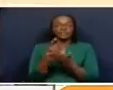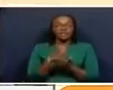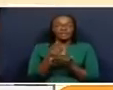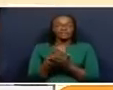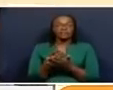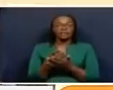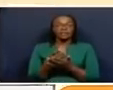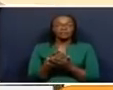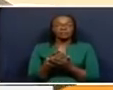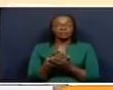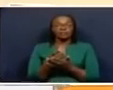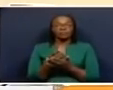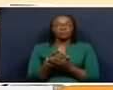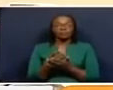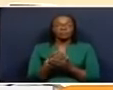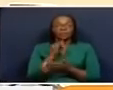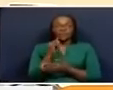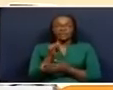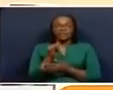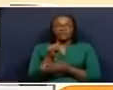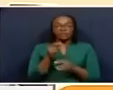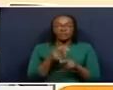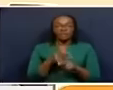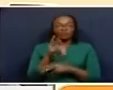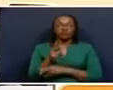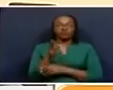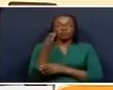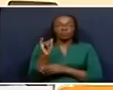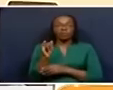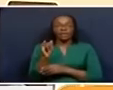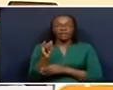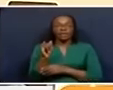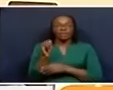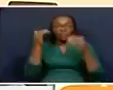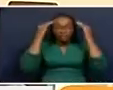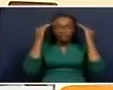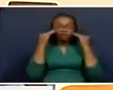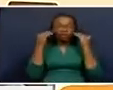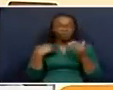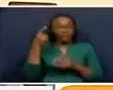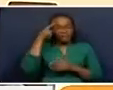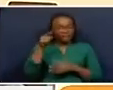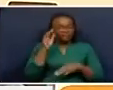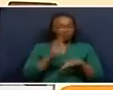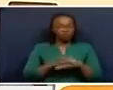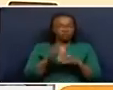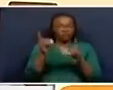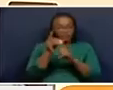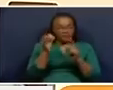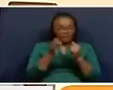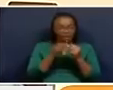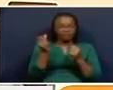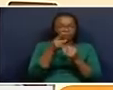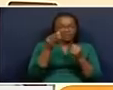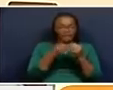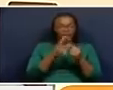transparency and openness has been dealt with by the courts. And I think that that is a good thing. Yeah. So when we come on the 8th, everybody is